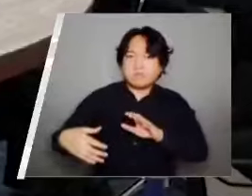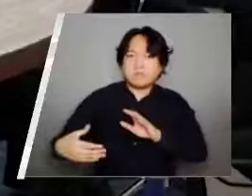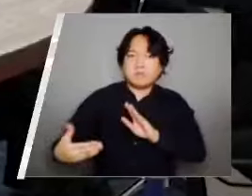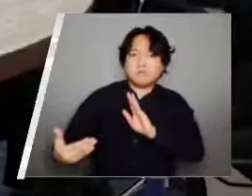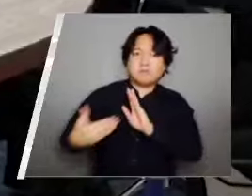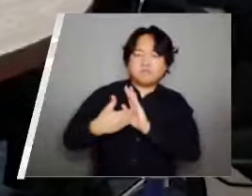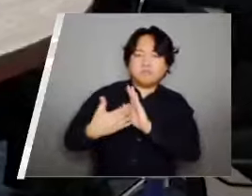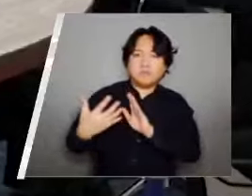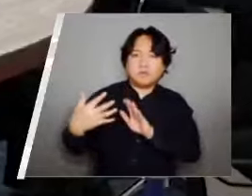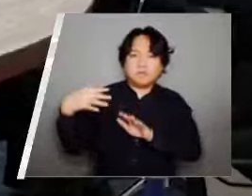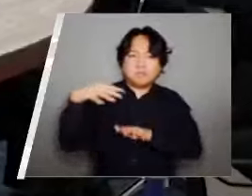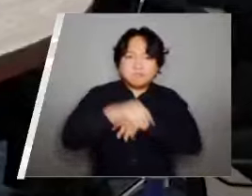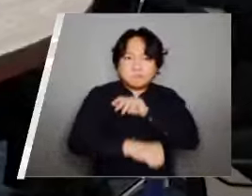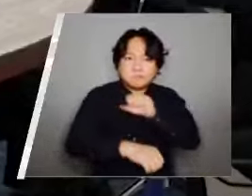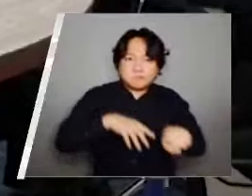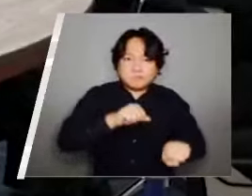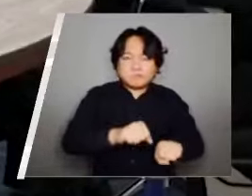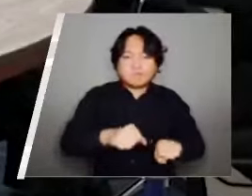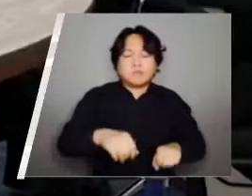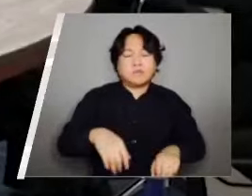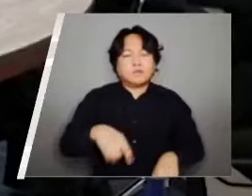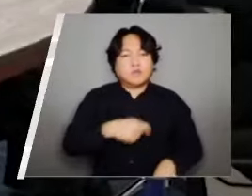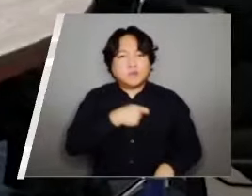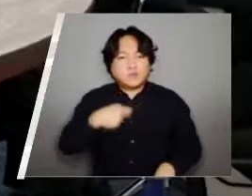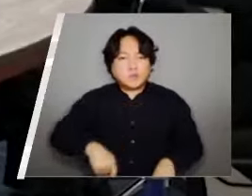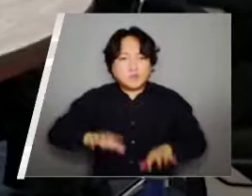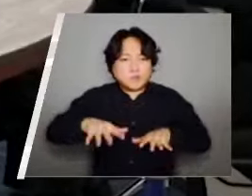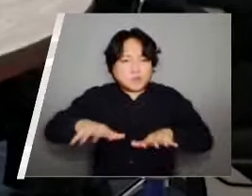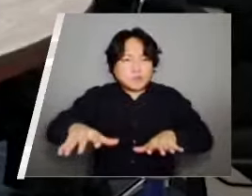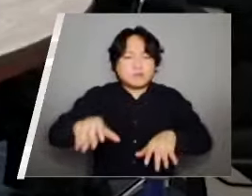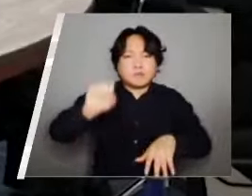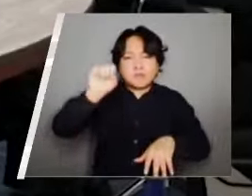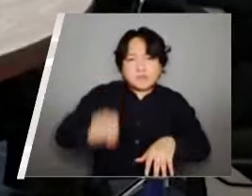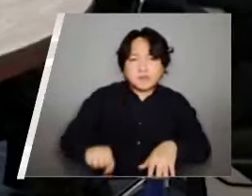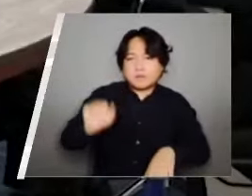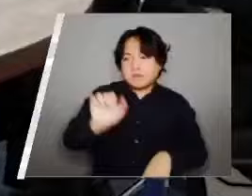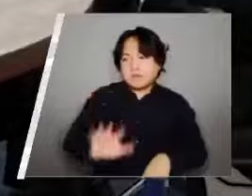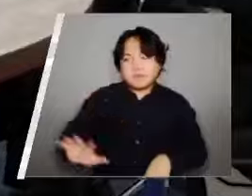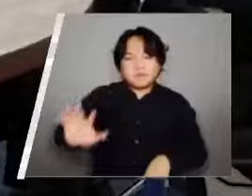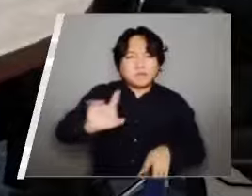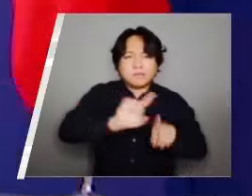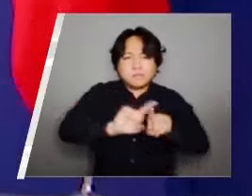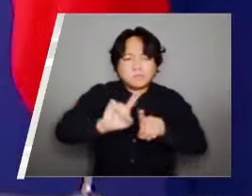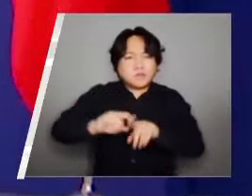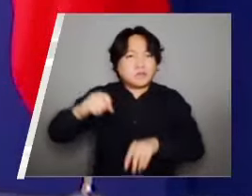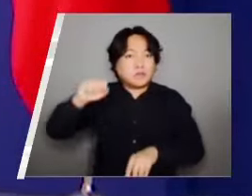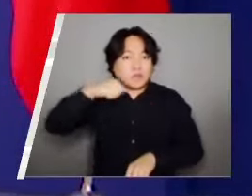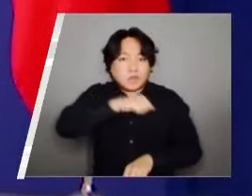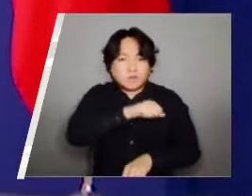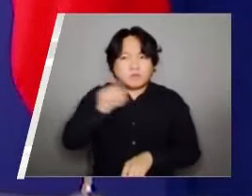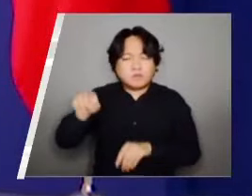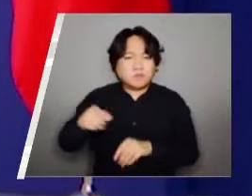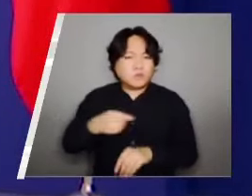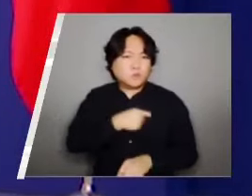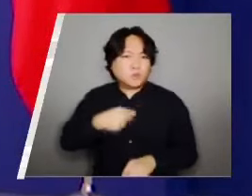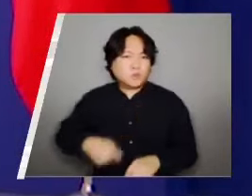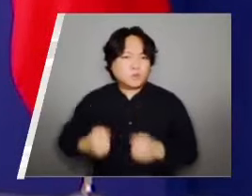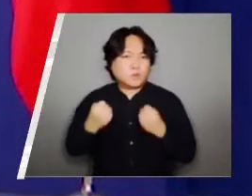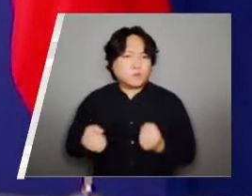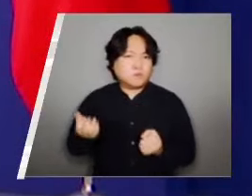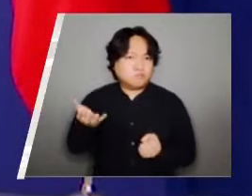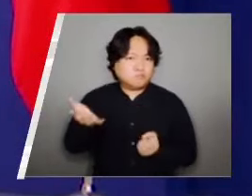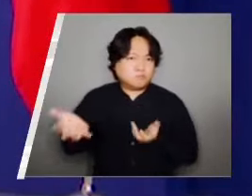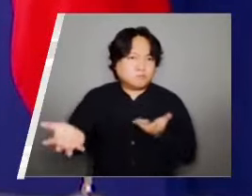the South China Sea east china sea South South Asia and Taiwan trades sagot dito ng Chinese